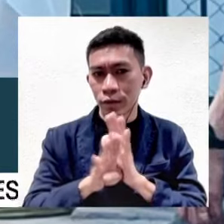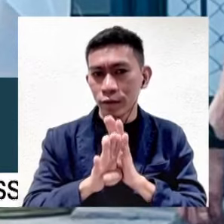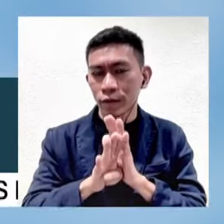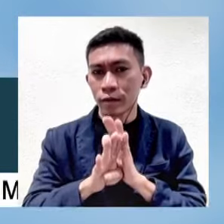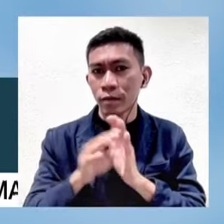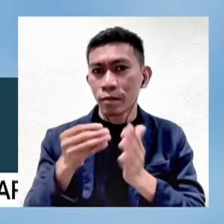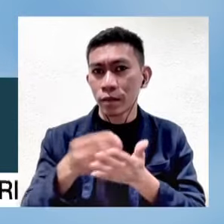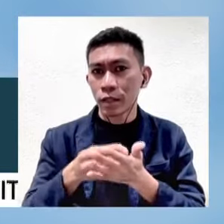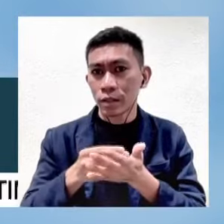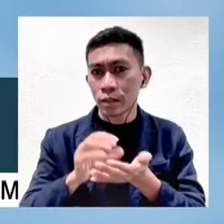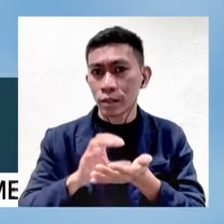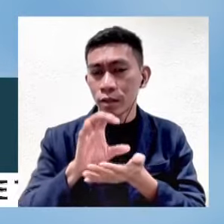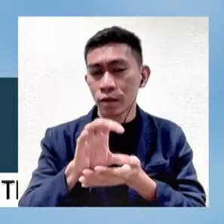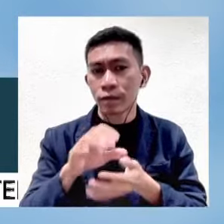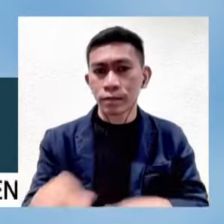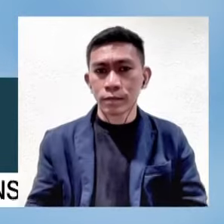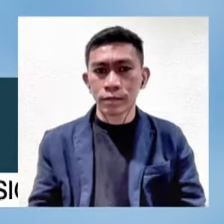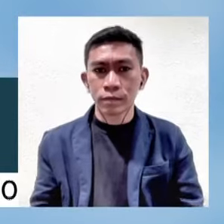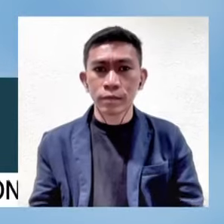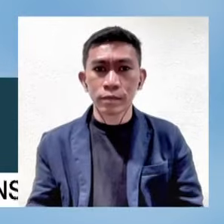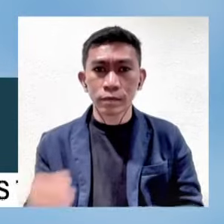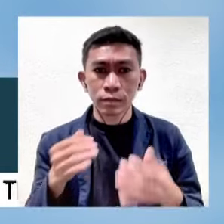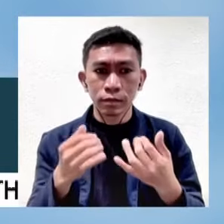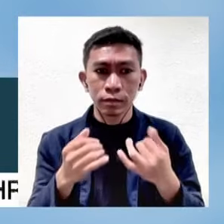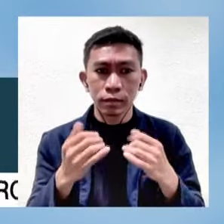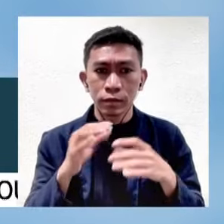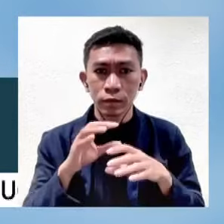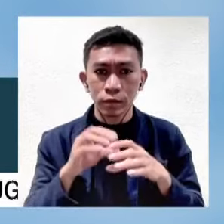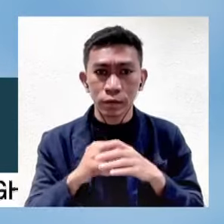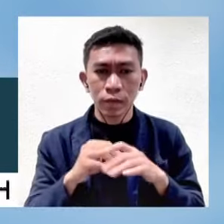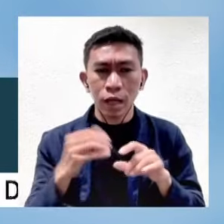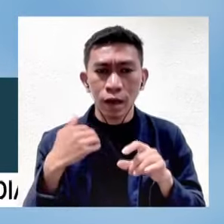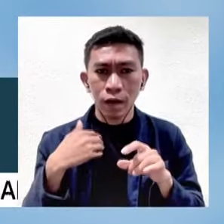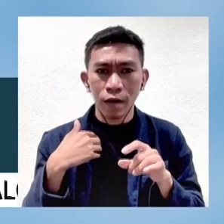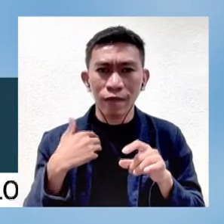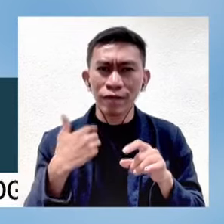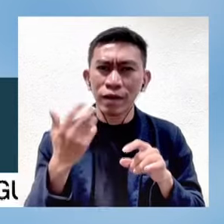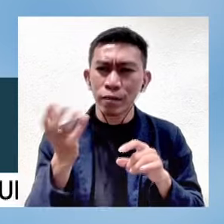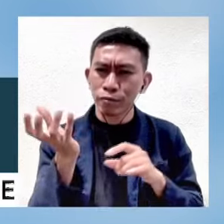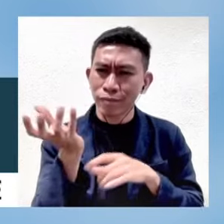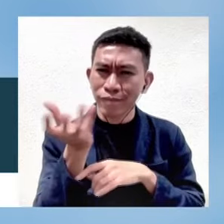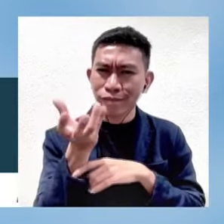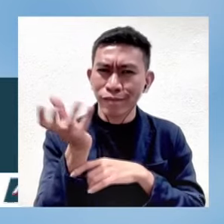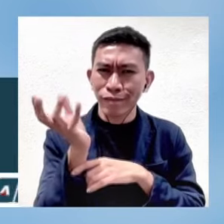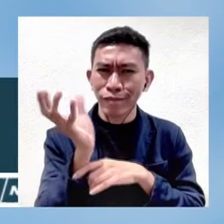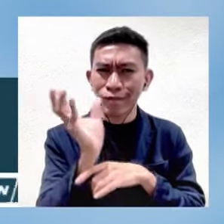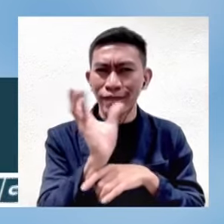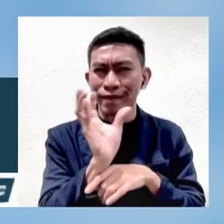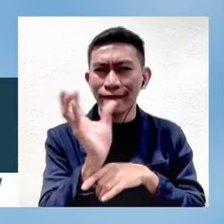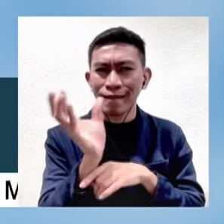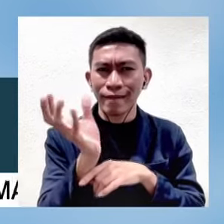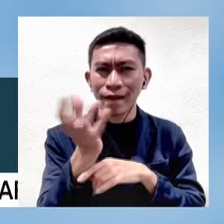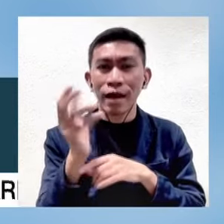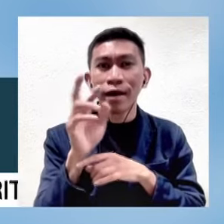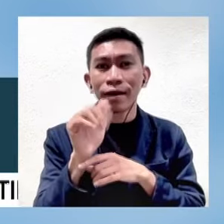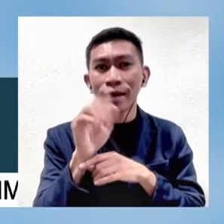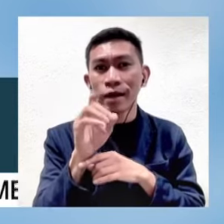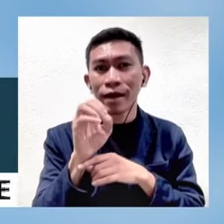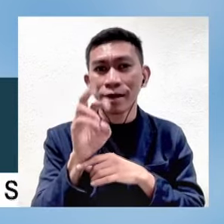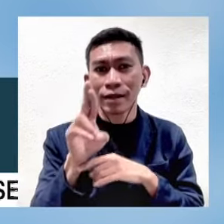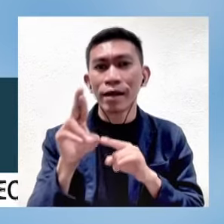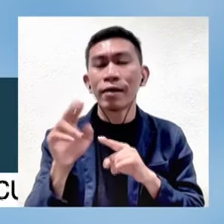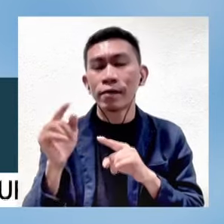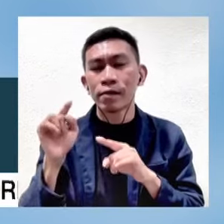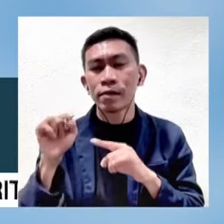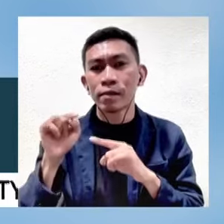radar units. These include three fixed radar units and one mobile radar unit. The project is under the AFP